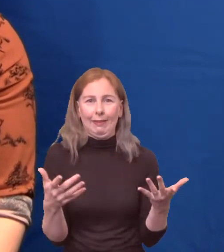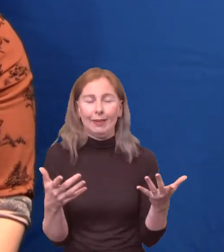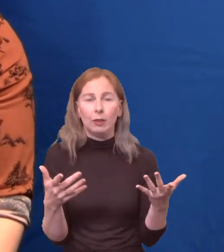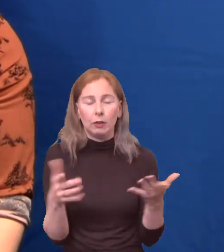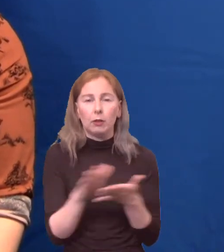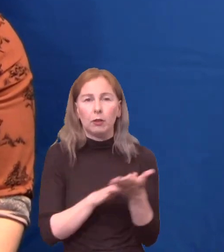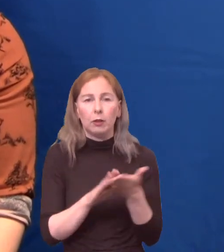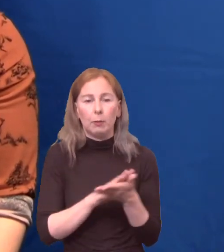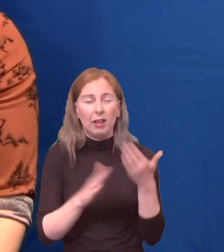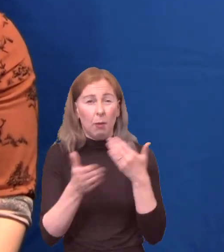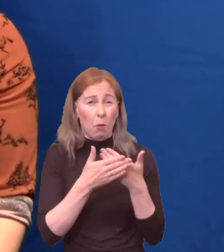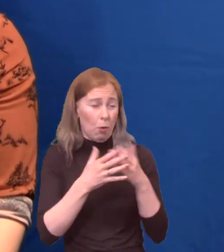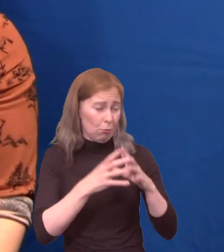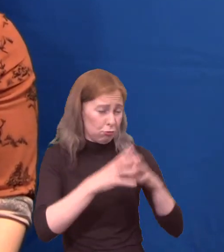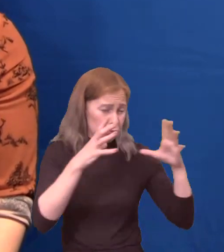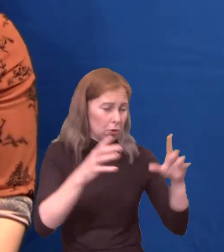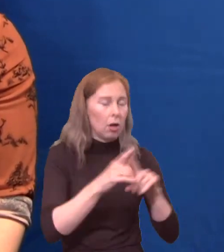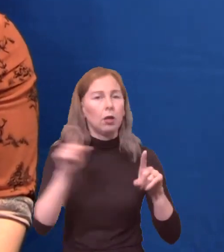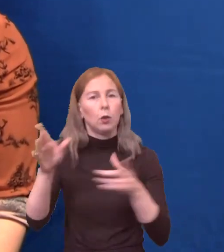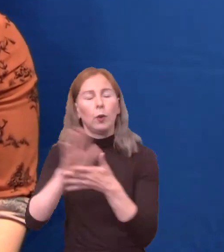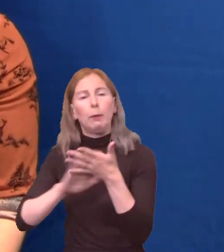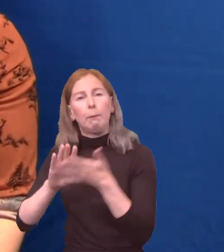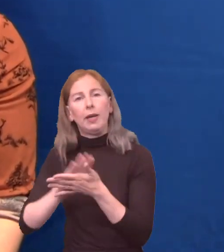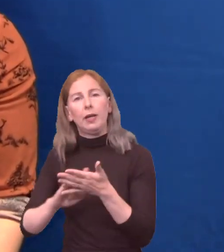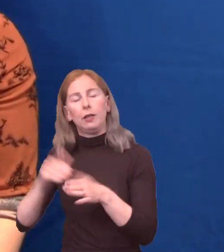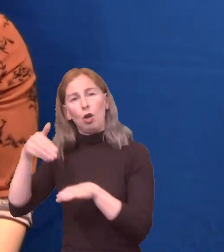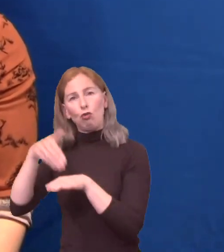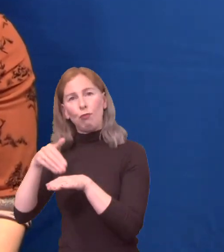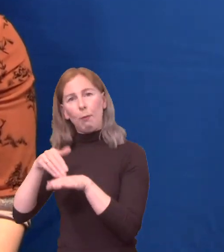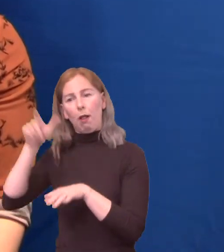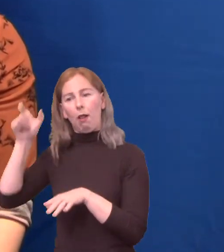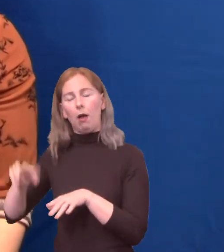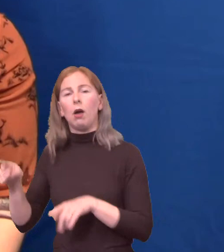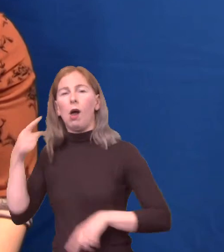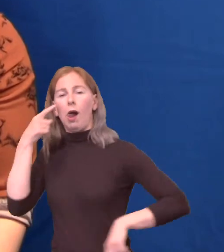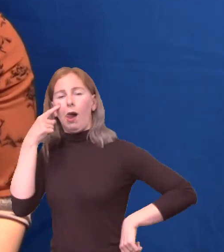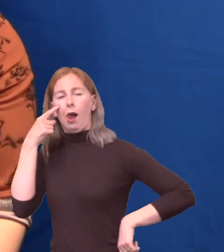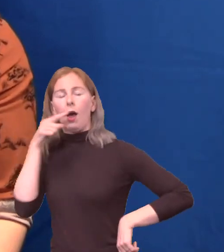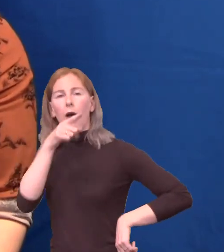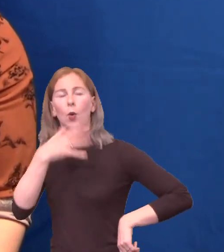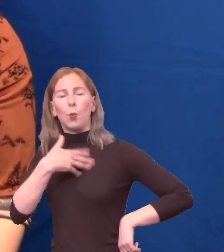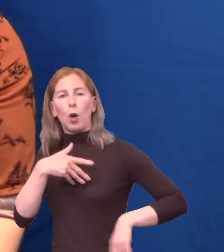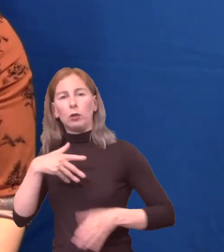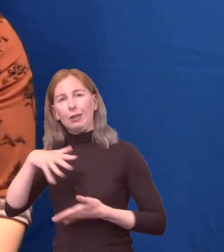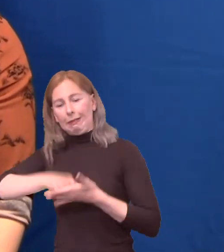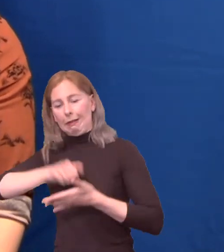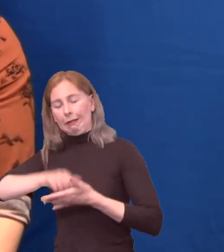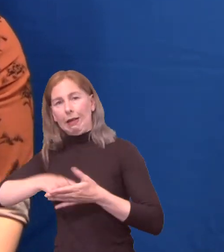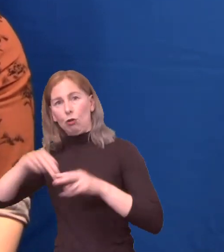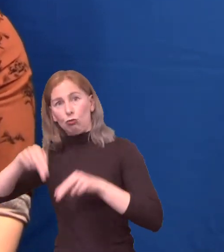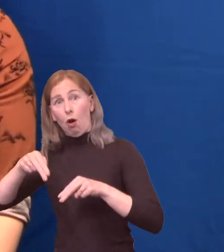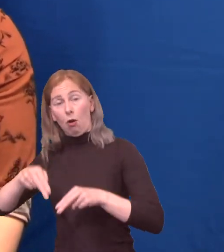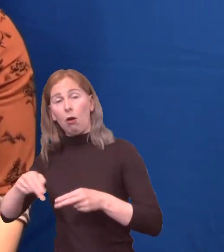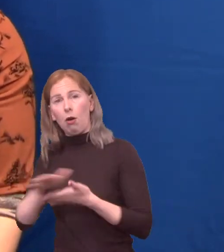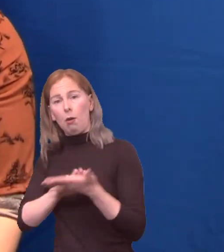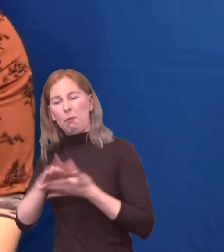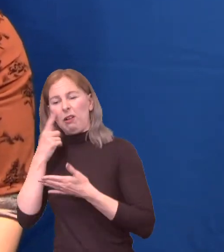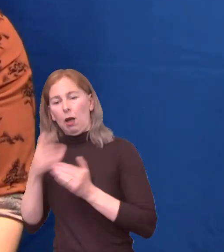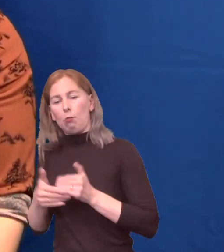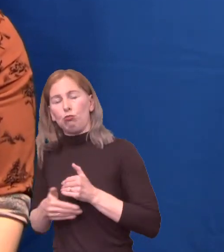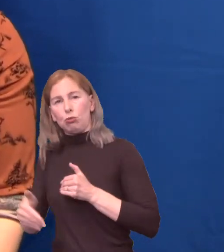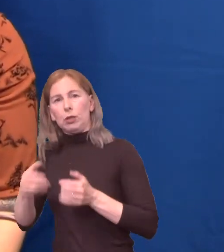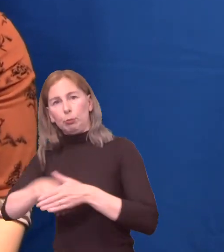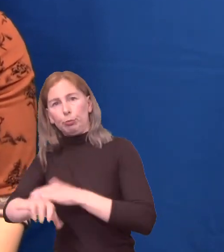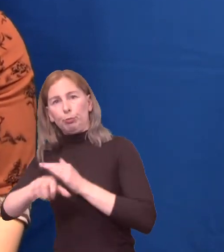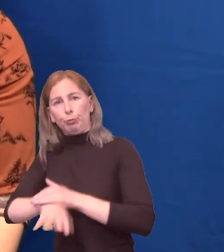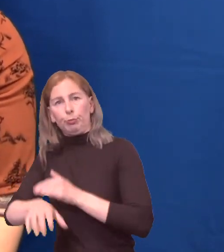finding criminals are also stealing dogs to sell them on and to breed from them for a profit. It's something that we are aware of. It's not